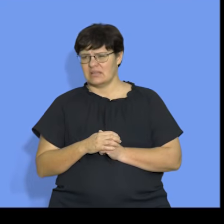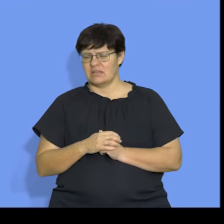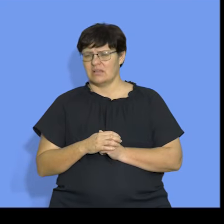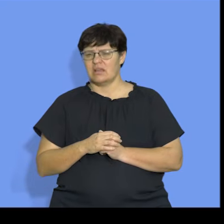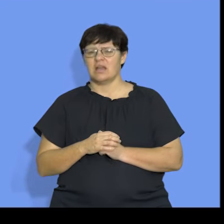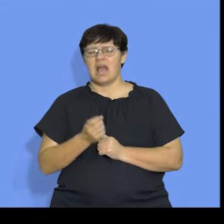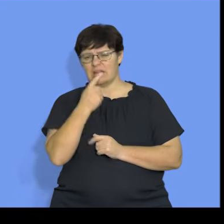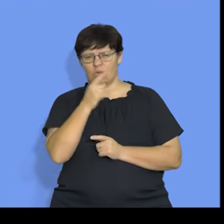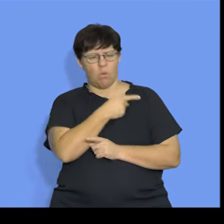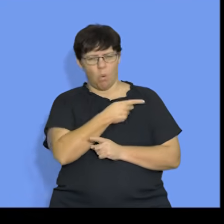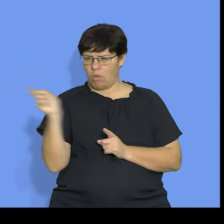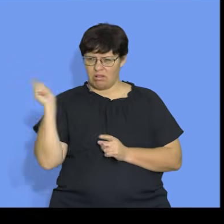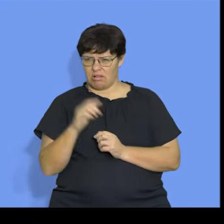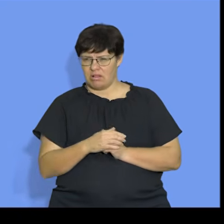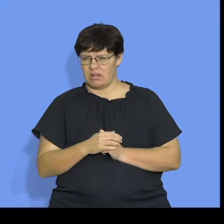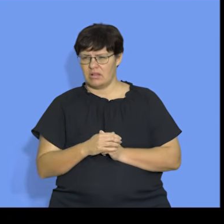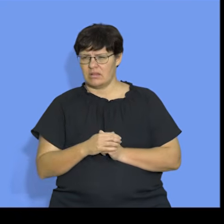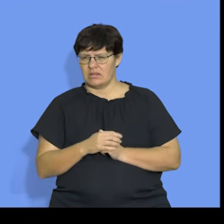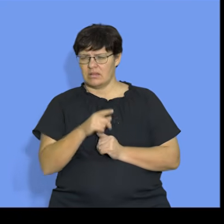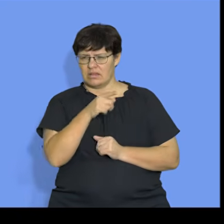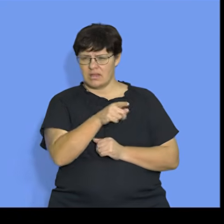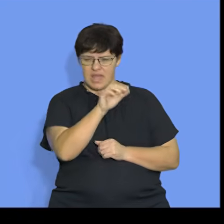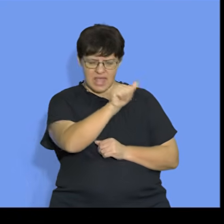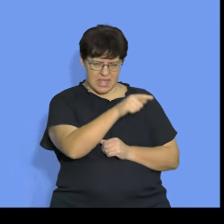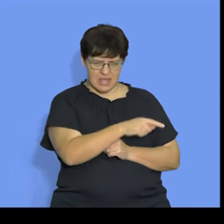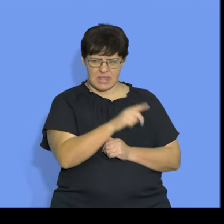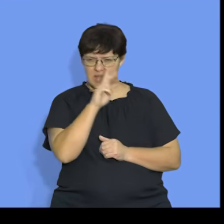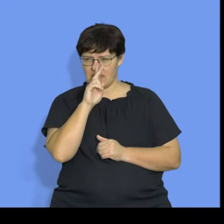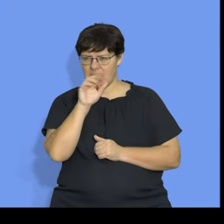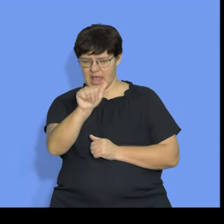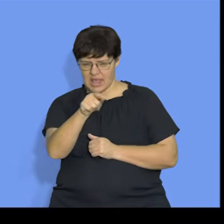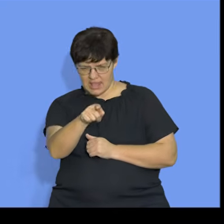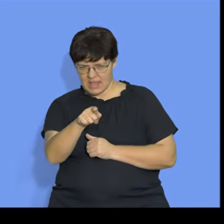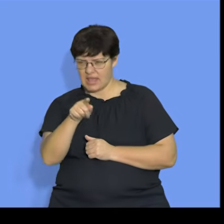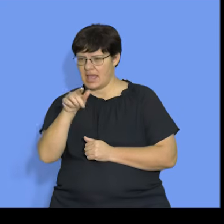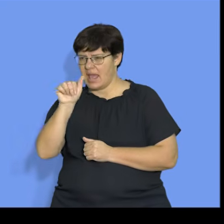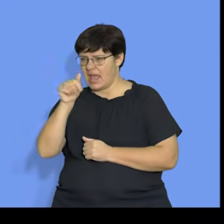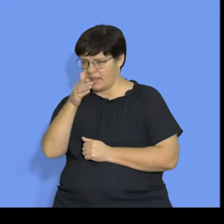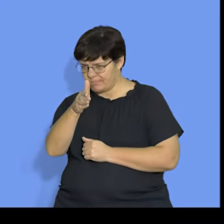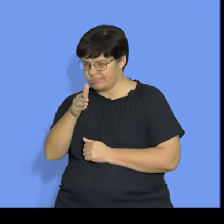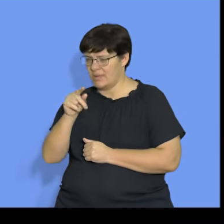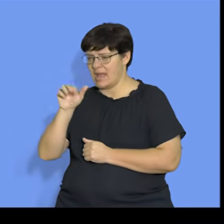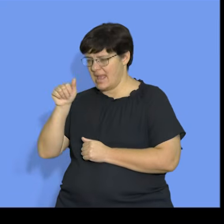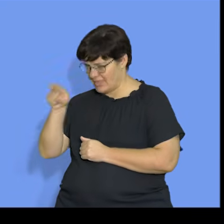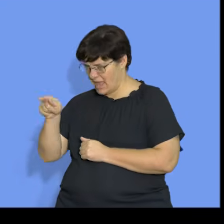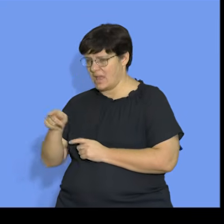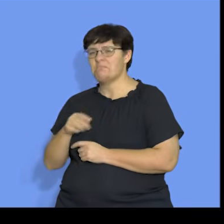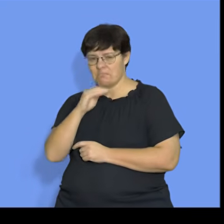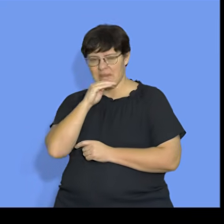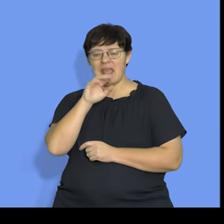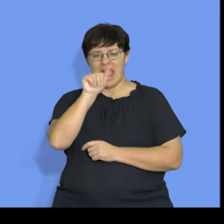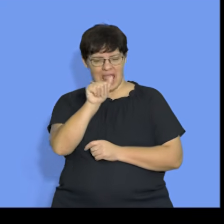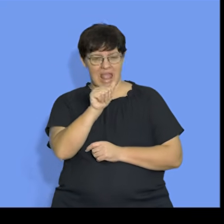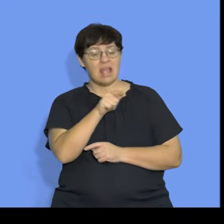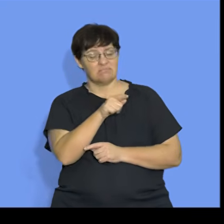everywhere? I want you to have a look. Look at A there. Look at A there. Look at A there. So